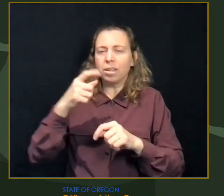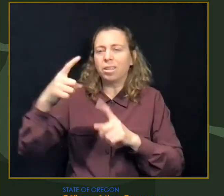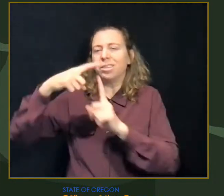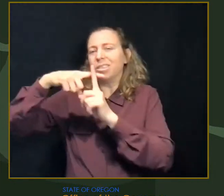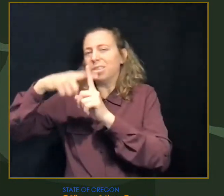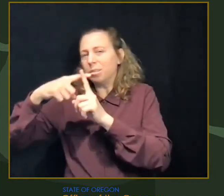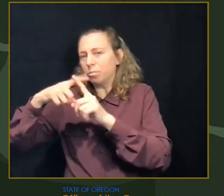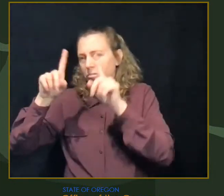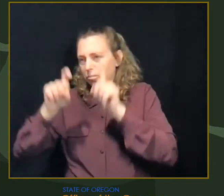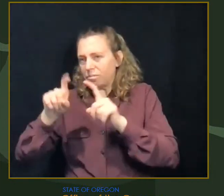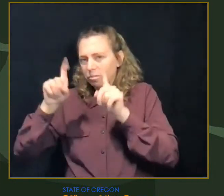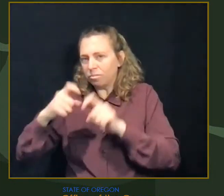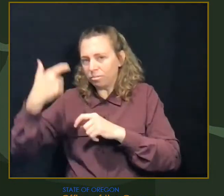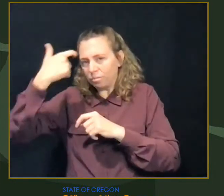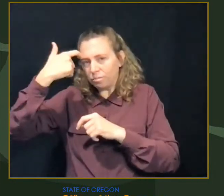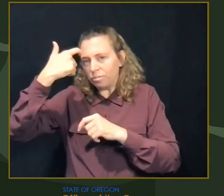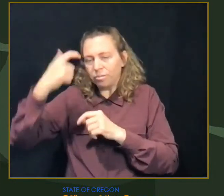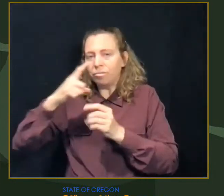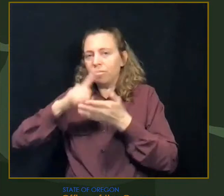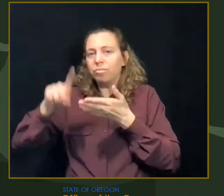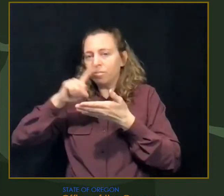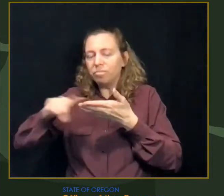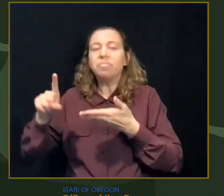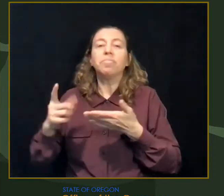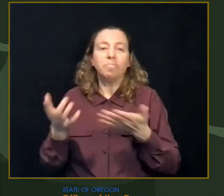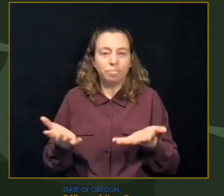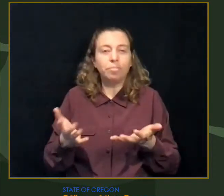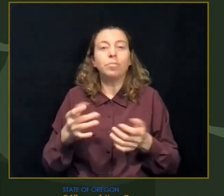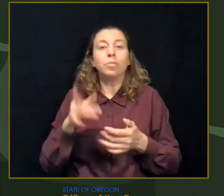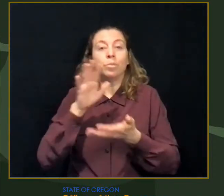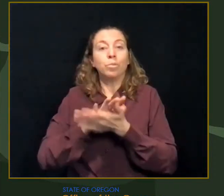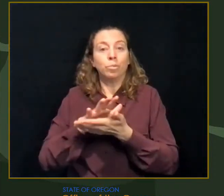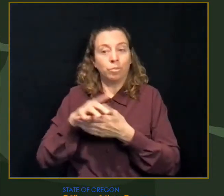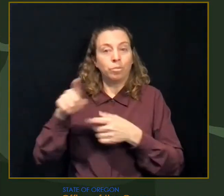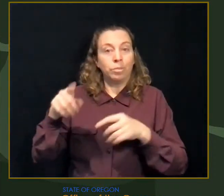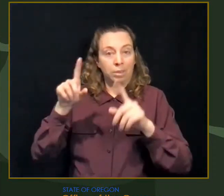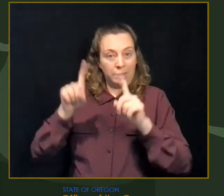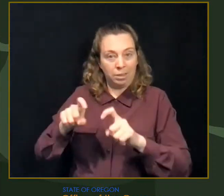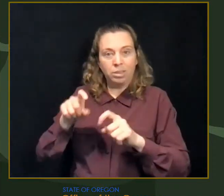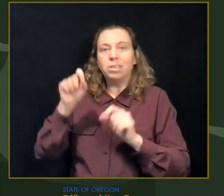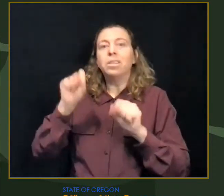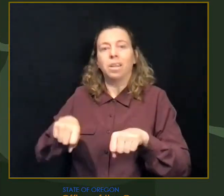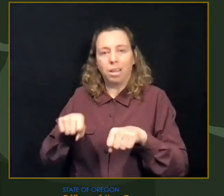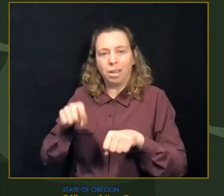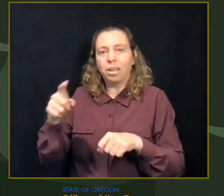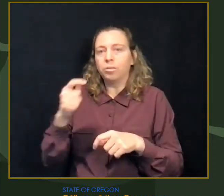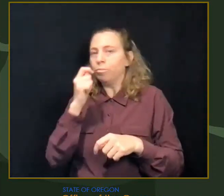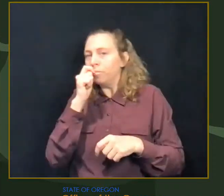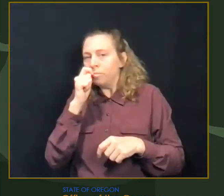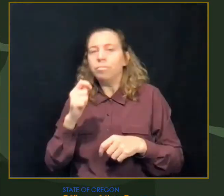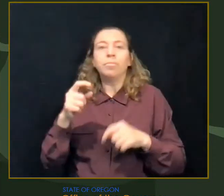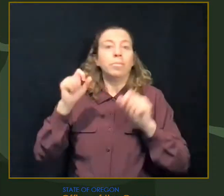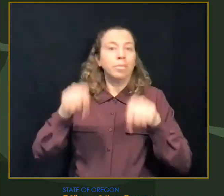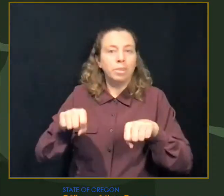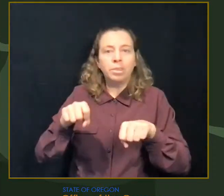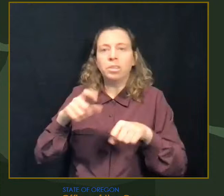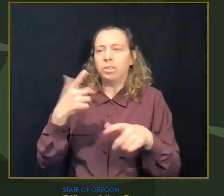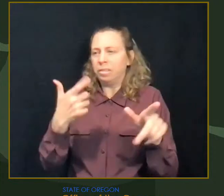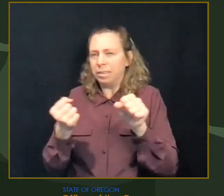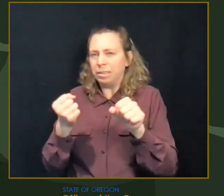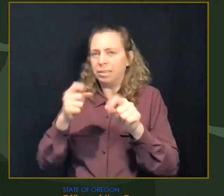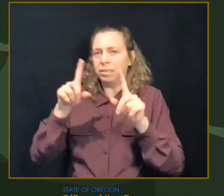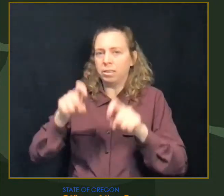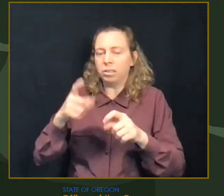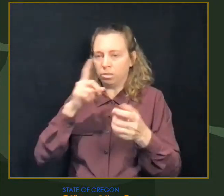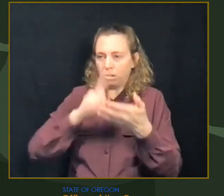to schools so that they can test individuals who become sick at school or exposed at school, with about 1,200 schools already signed up for